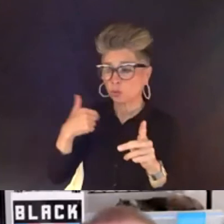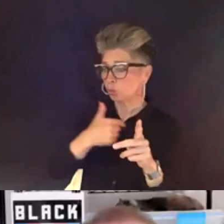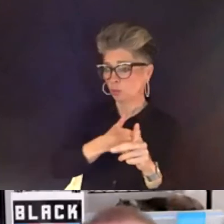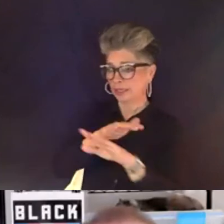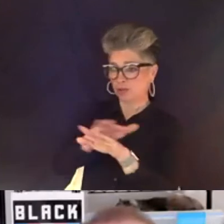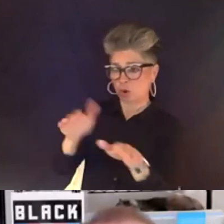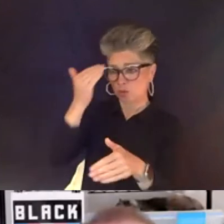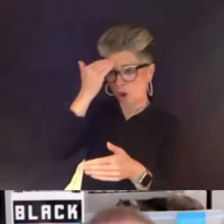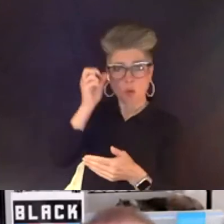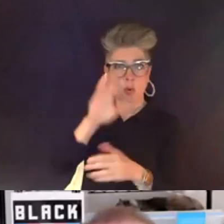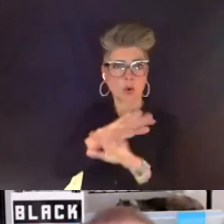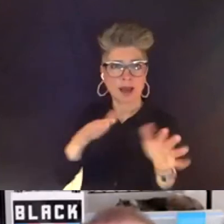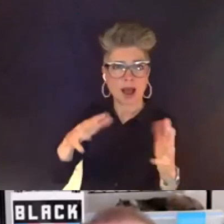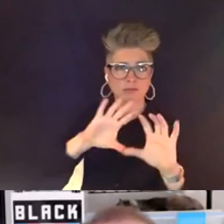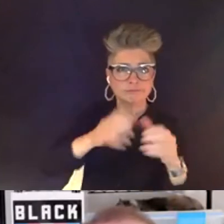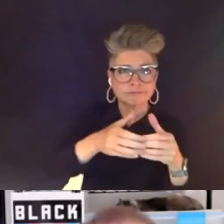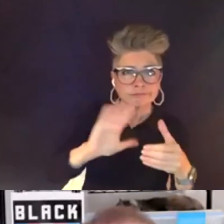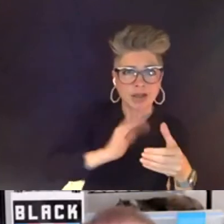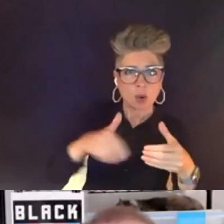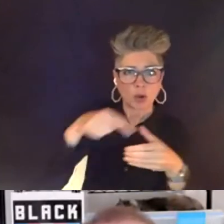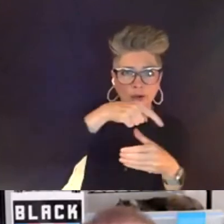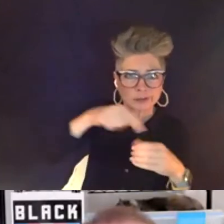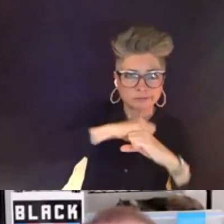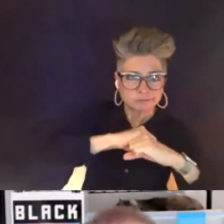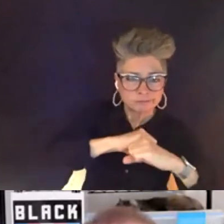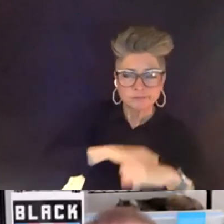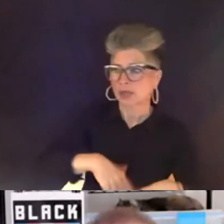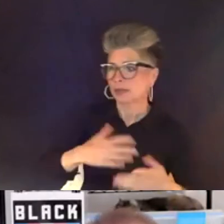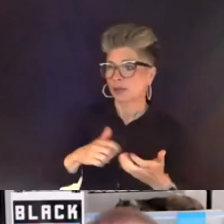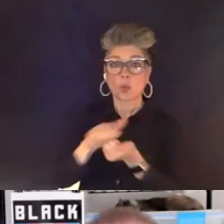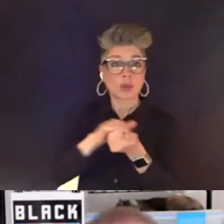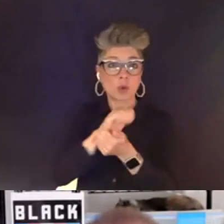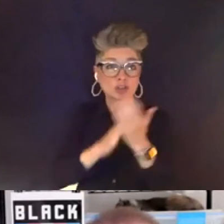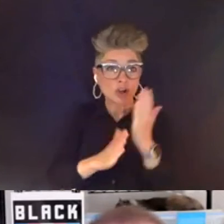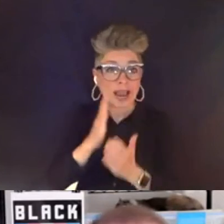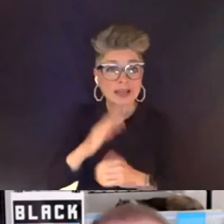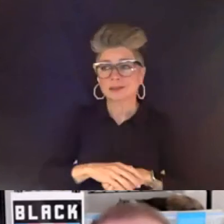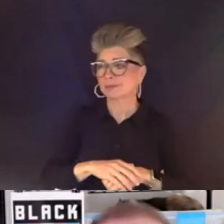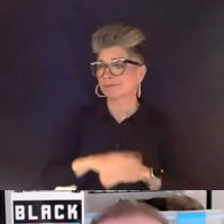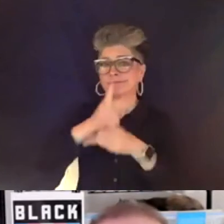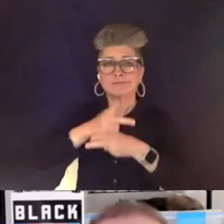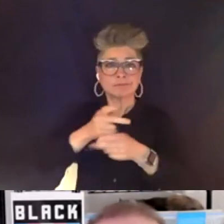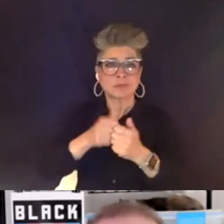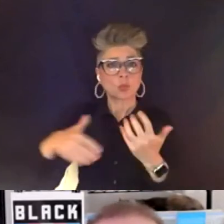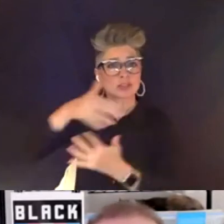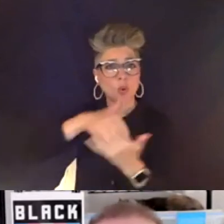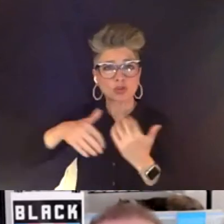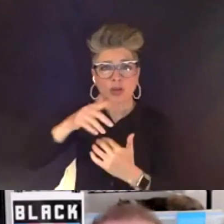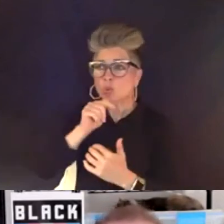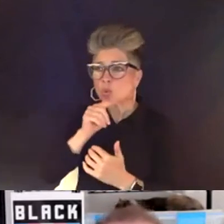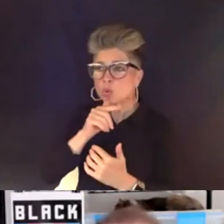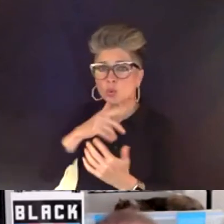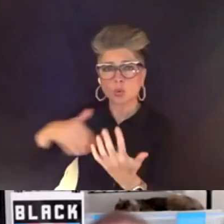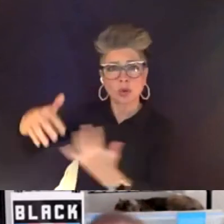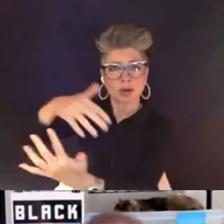bubble. We wash our hands. We're just mindful about our social interactions. So no, I don't think that